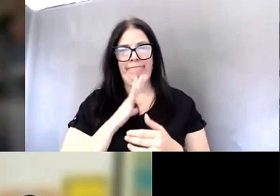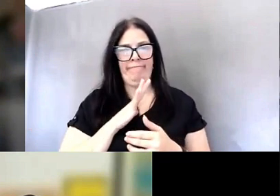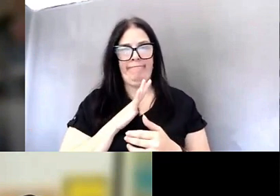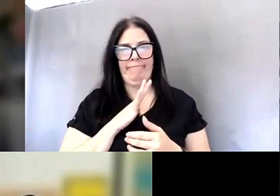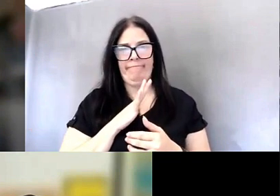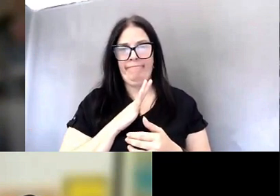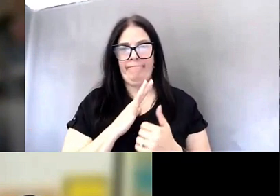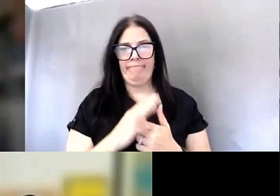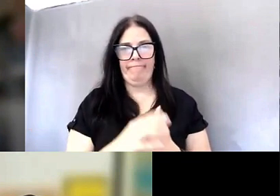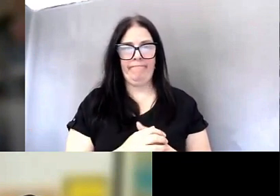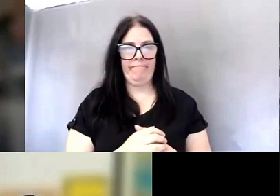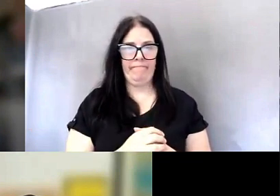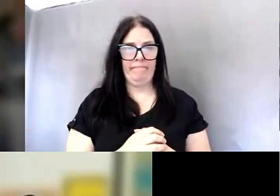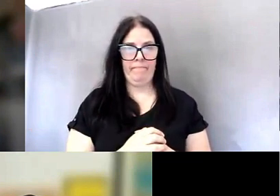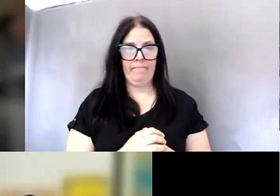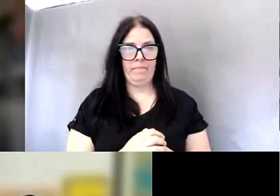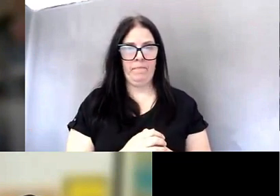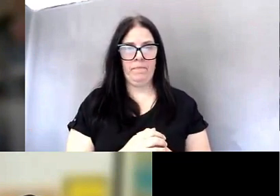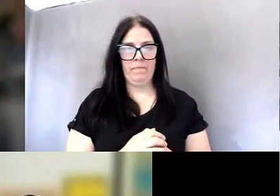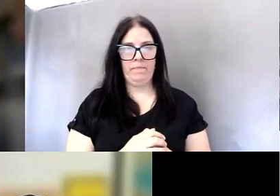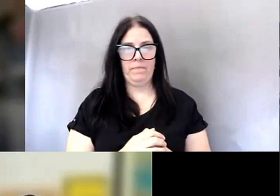Art word cards.